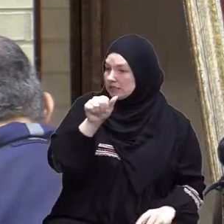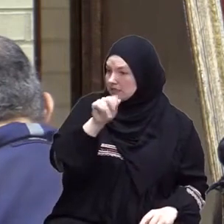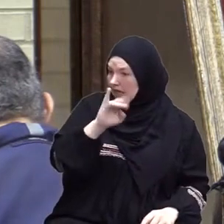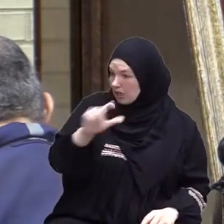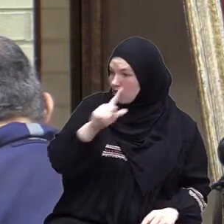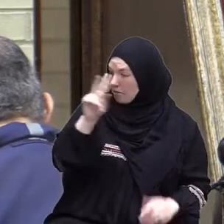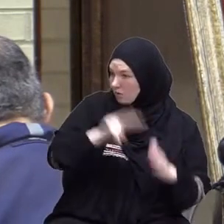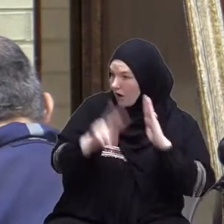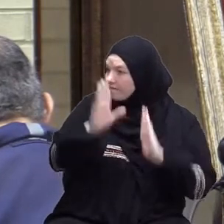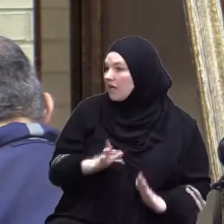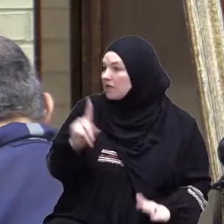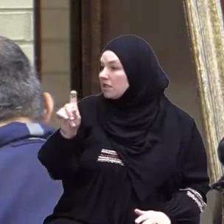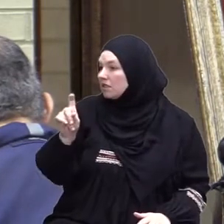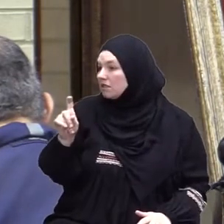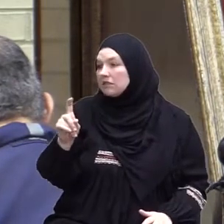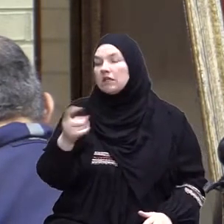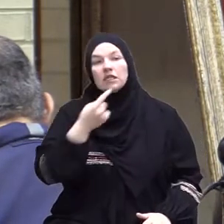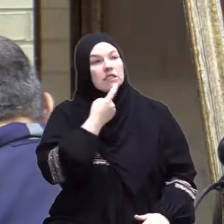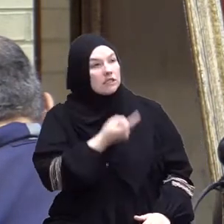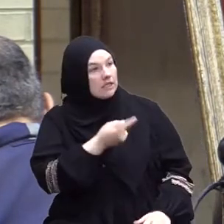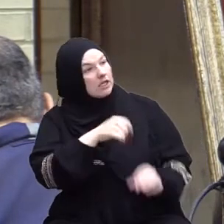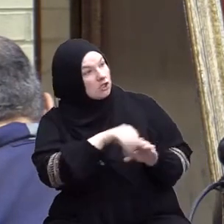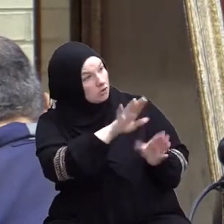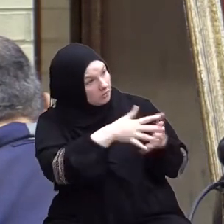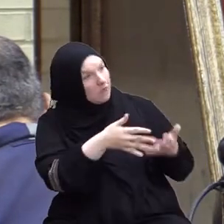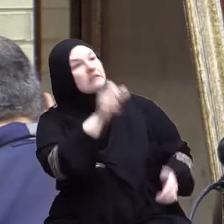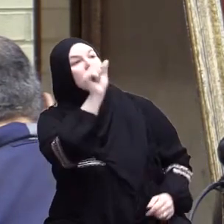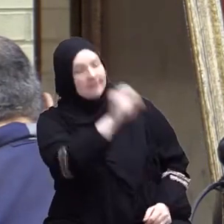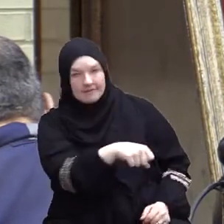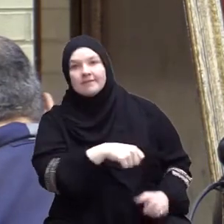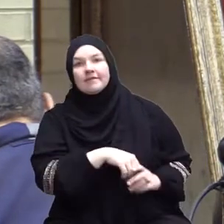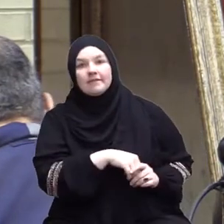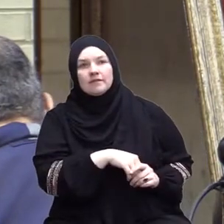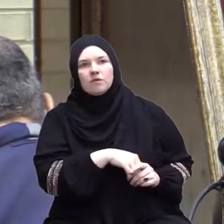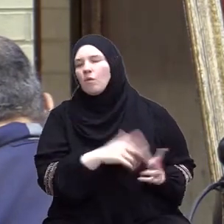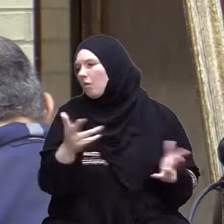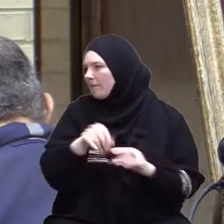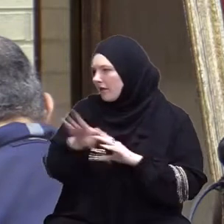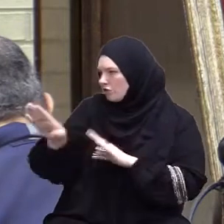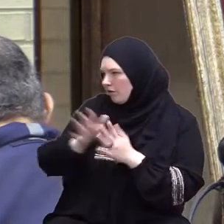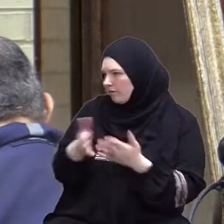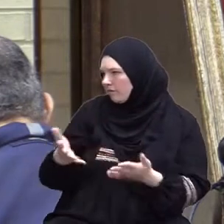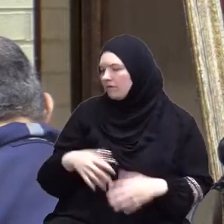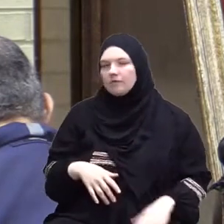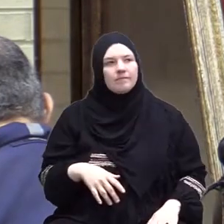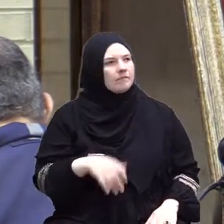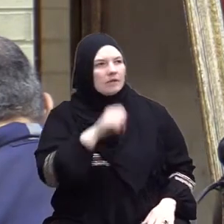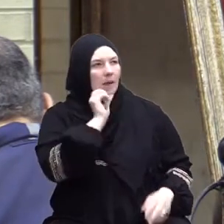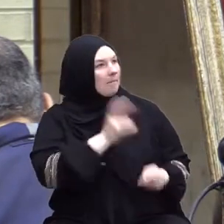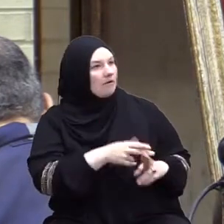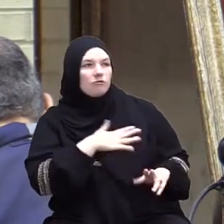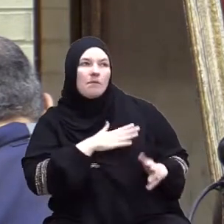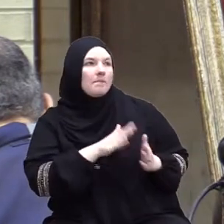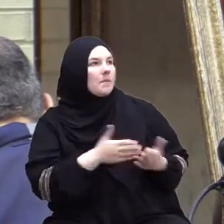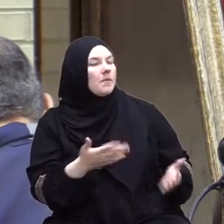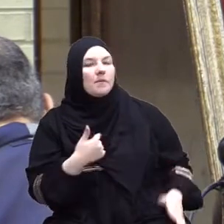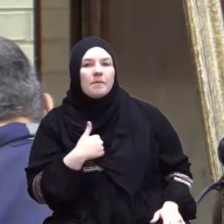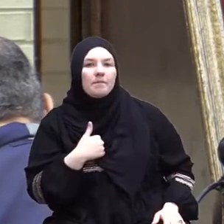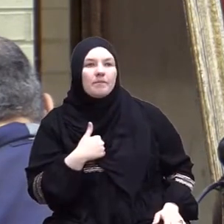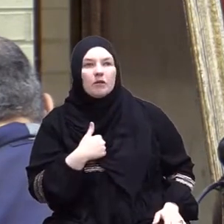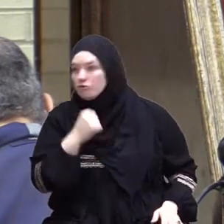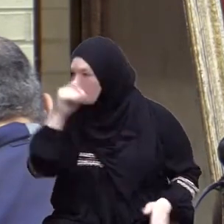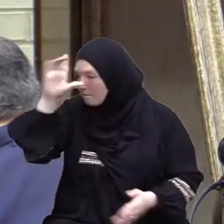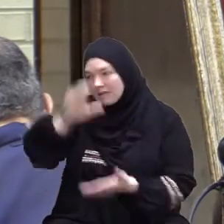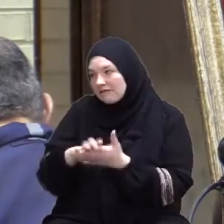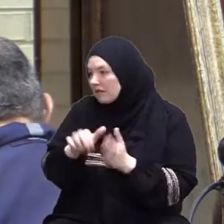a prophet? I say, in your book, he is. What about in your book? He's not mentioned in my book. So you don't